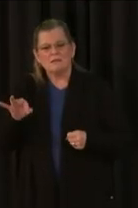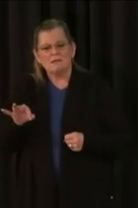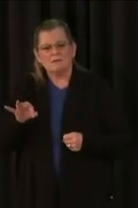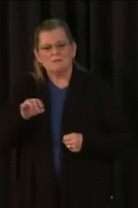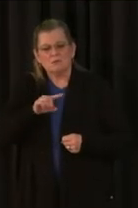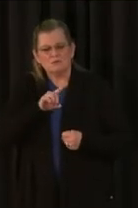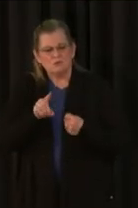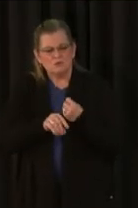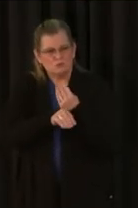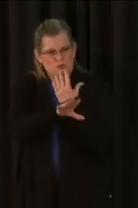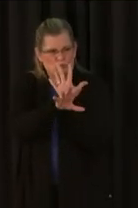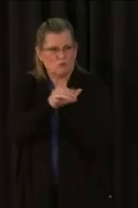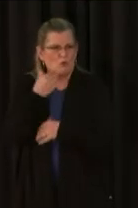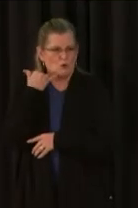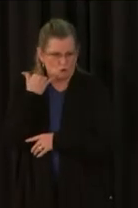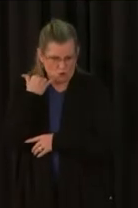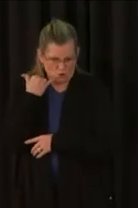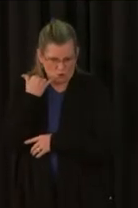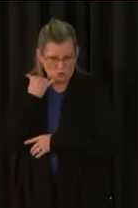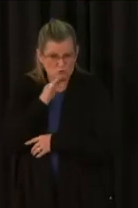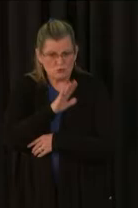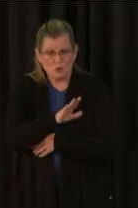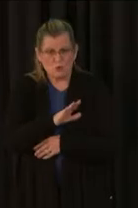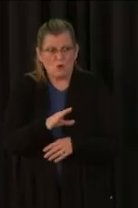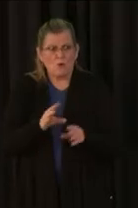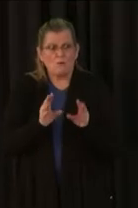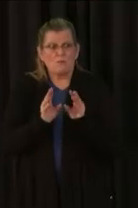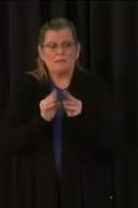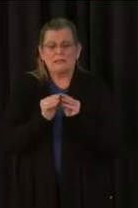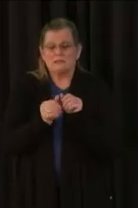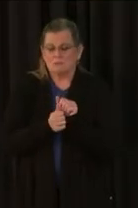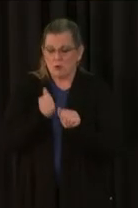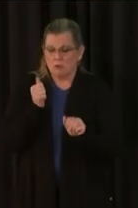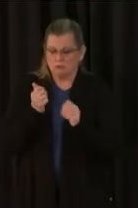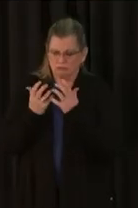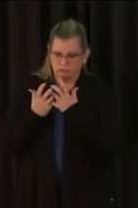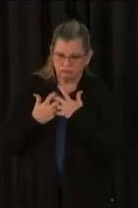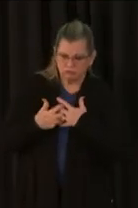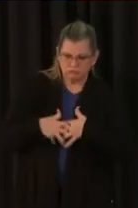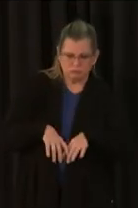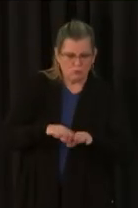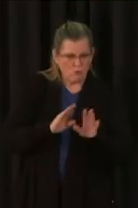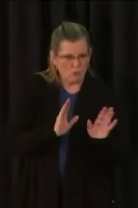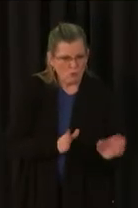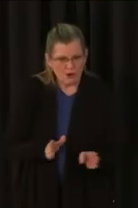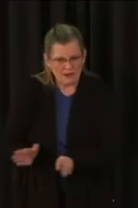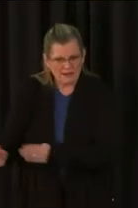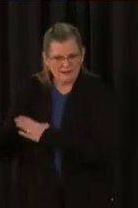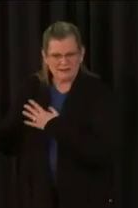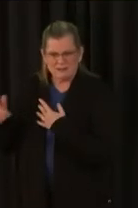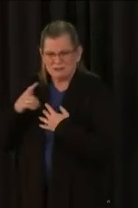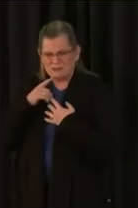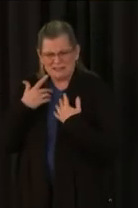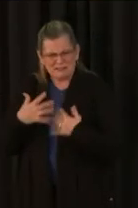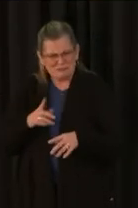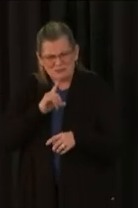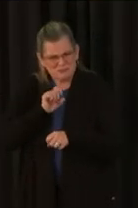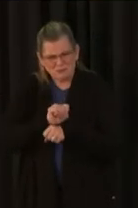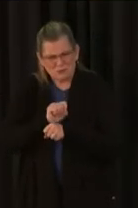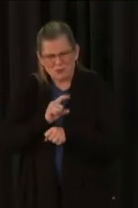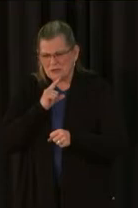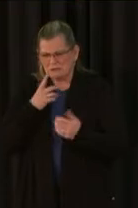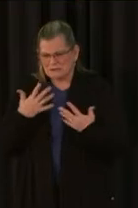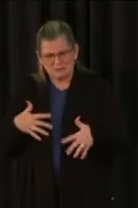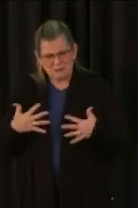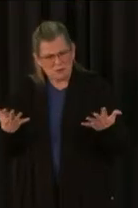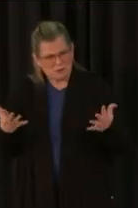to form, your meeting was the most organized and was actually really well done. And really what's so important is, I